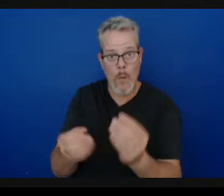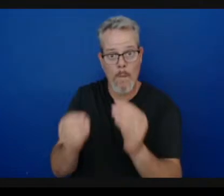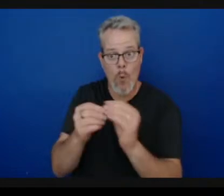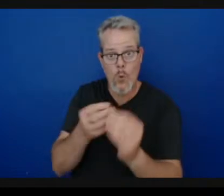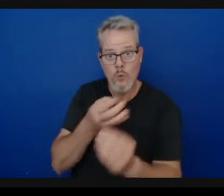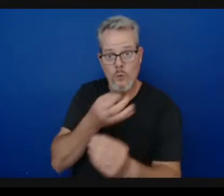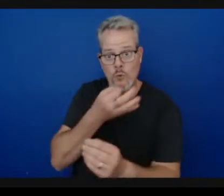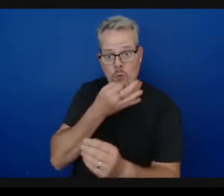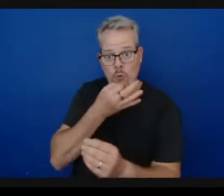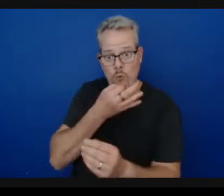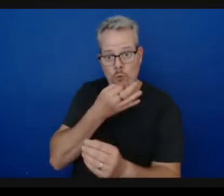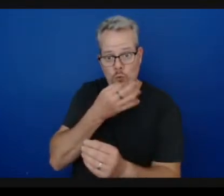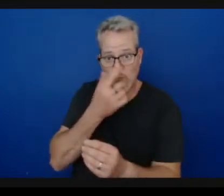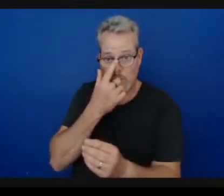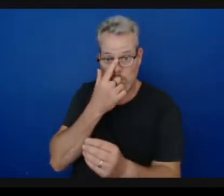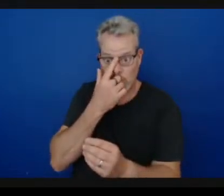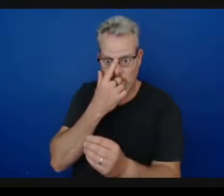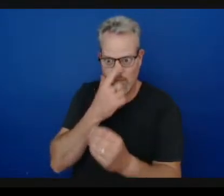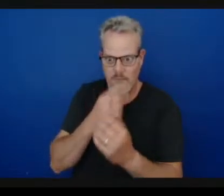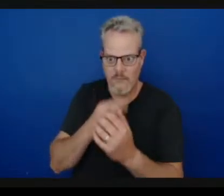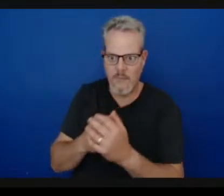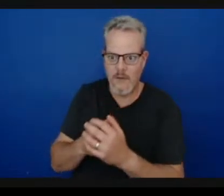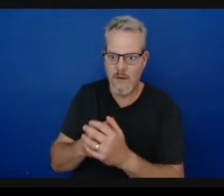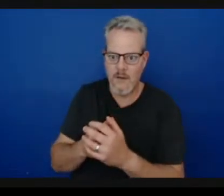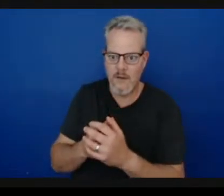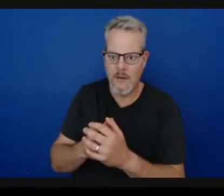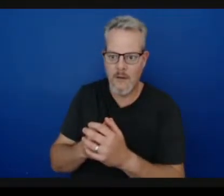here after we go through some of the maps.